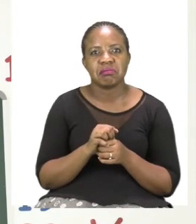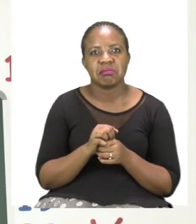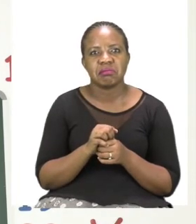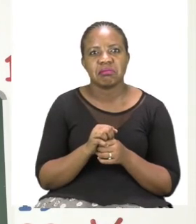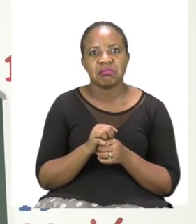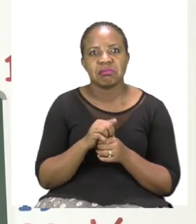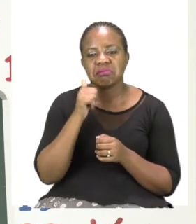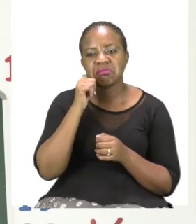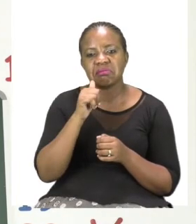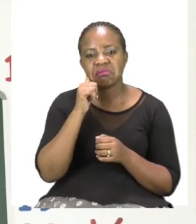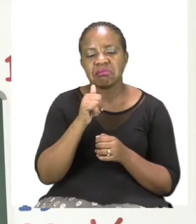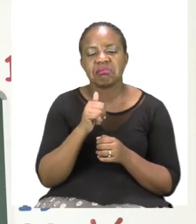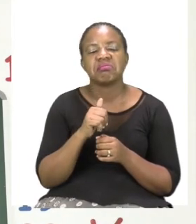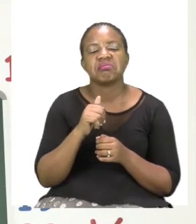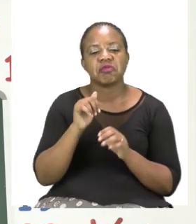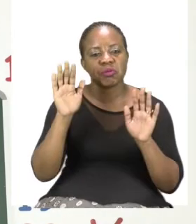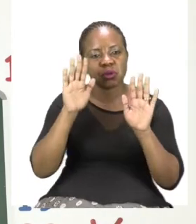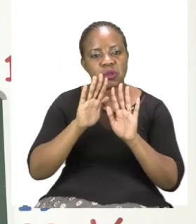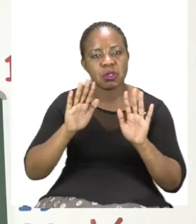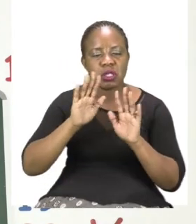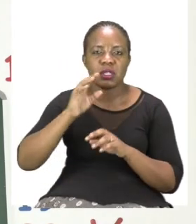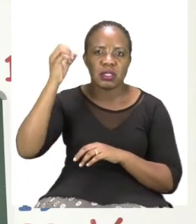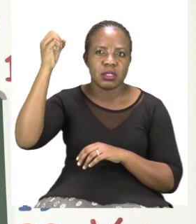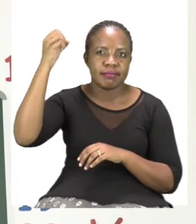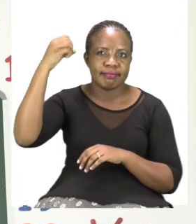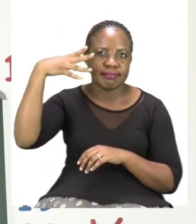a sun, the image of a